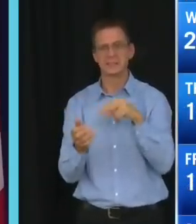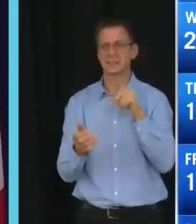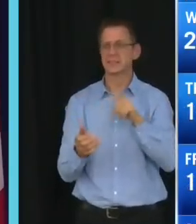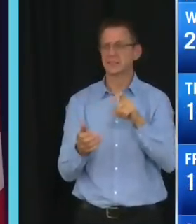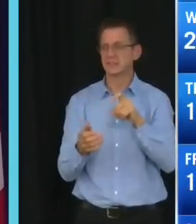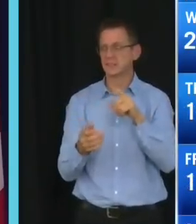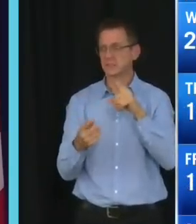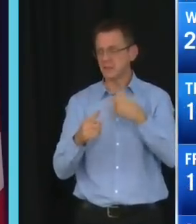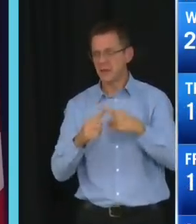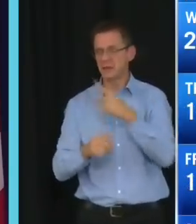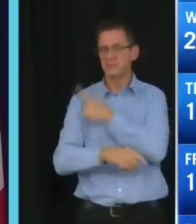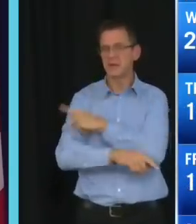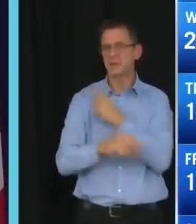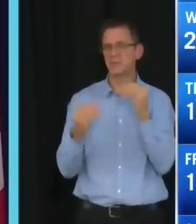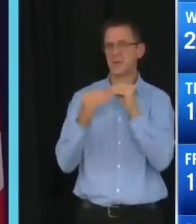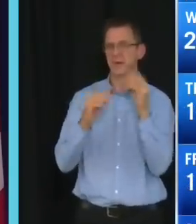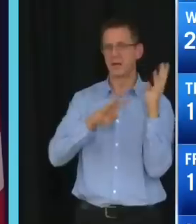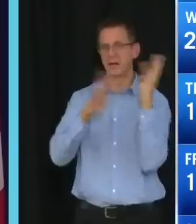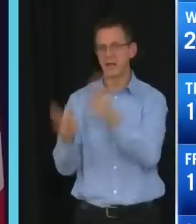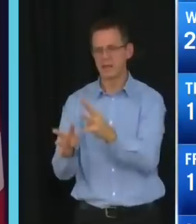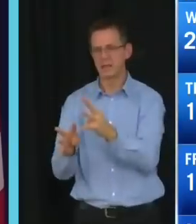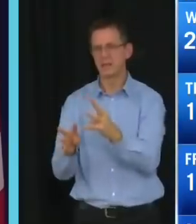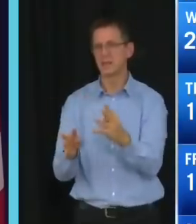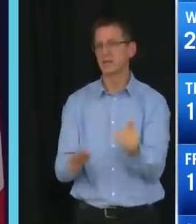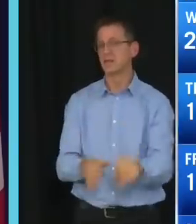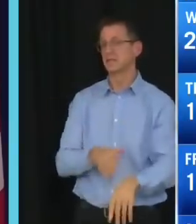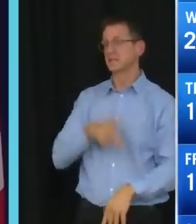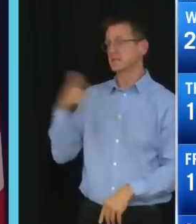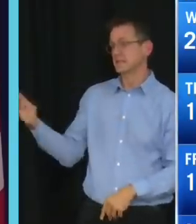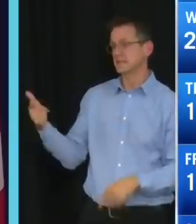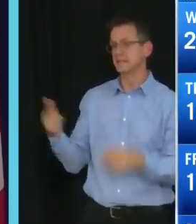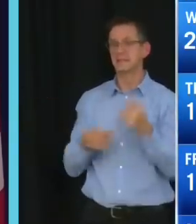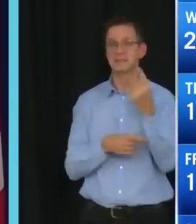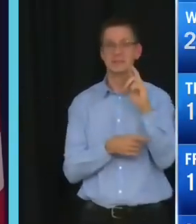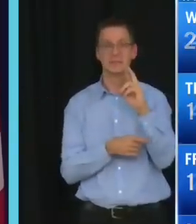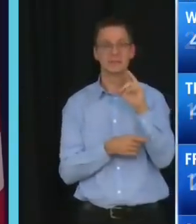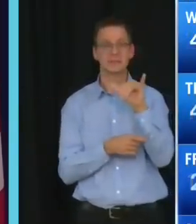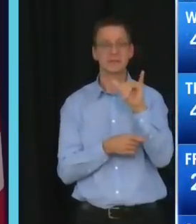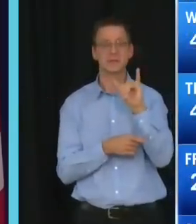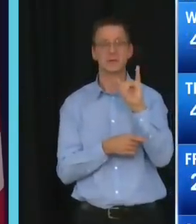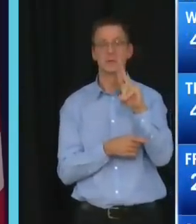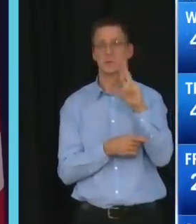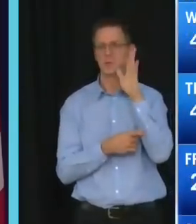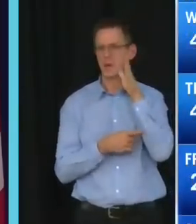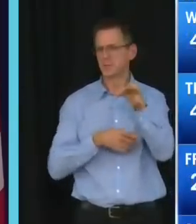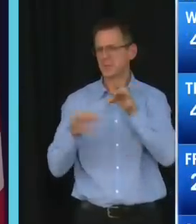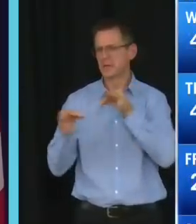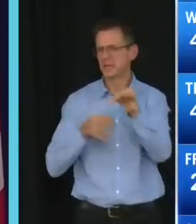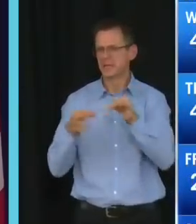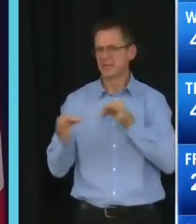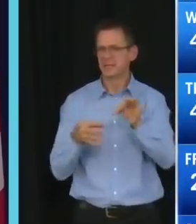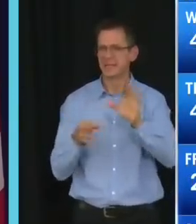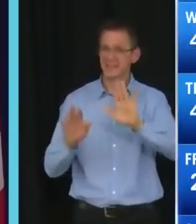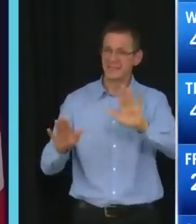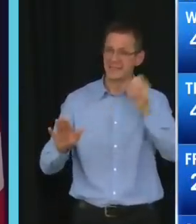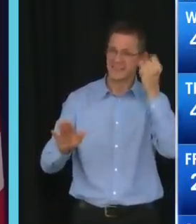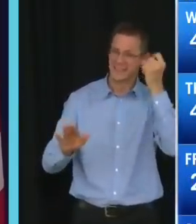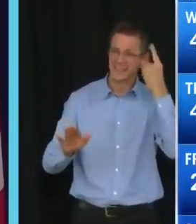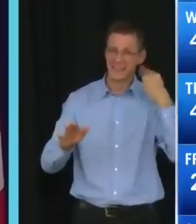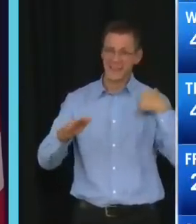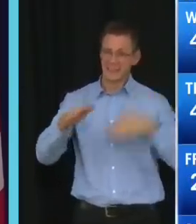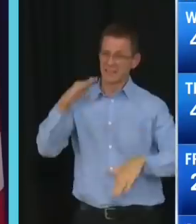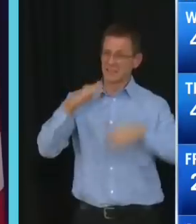about that in a moment, but there are still real limits. Let me put this in context for you. Even with